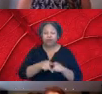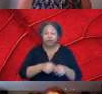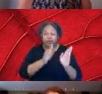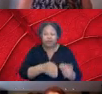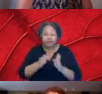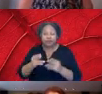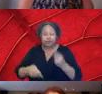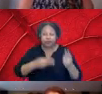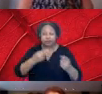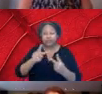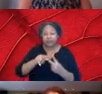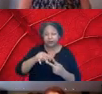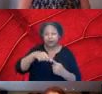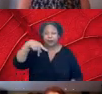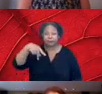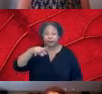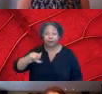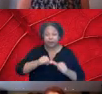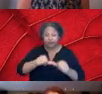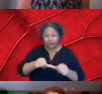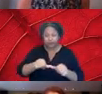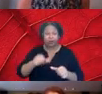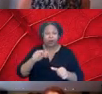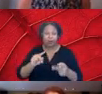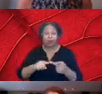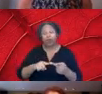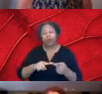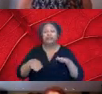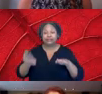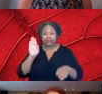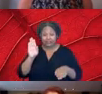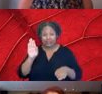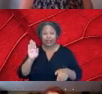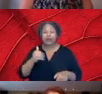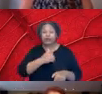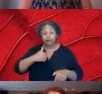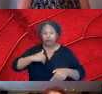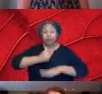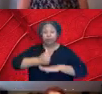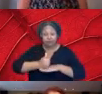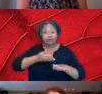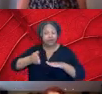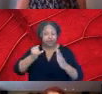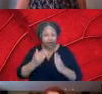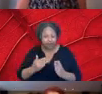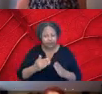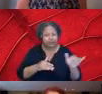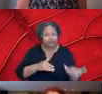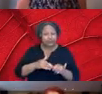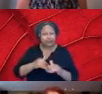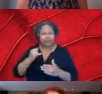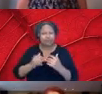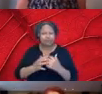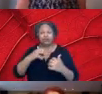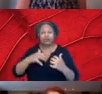a permanent resident and be a Toronto-based professional artist. So just like the Indigenous Artist Award, you are welcome